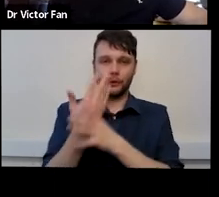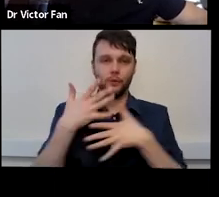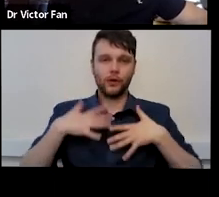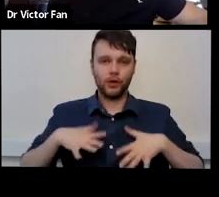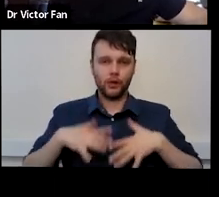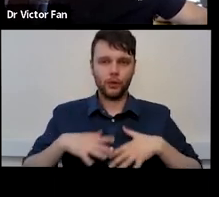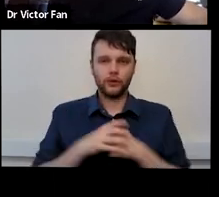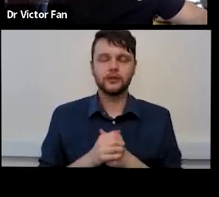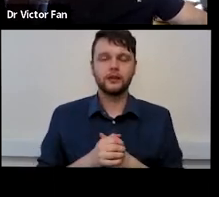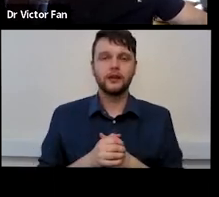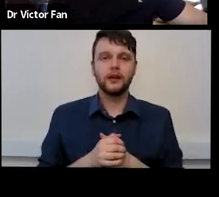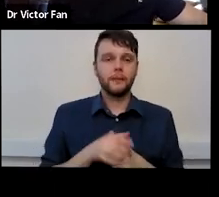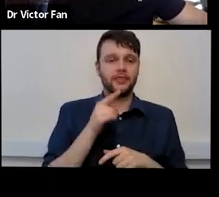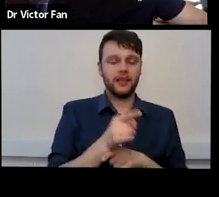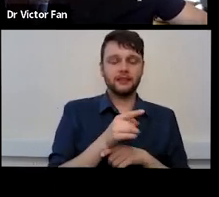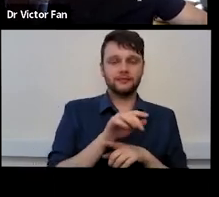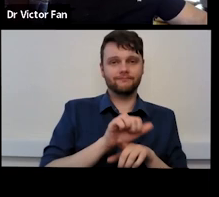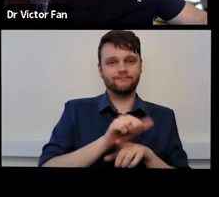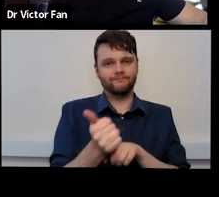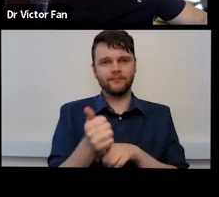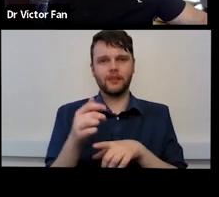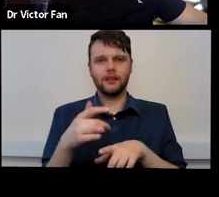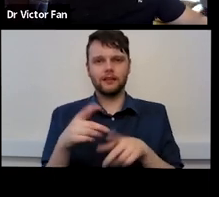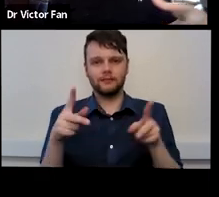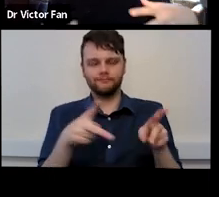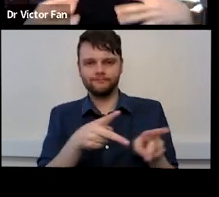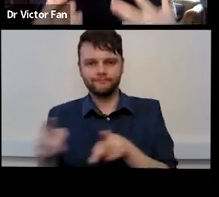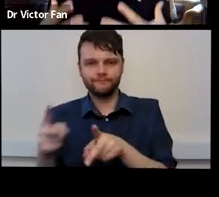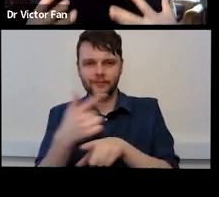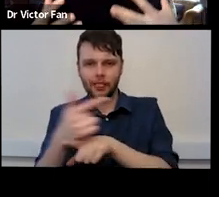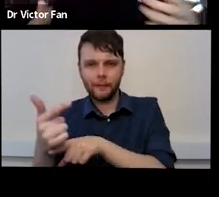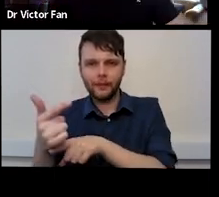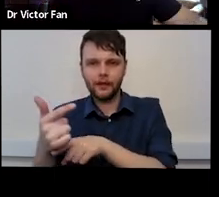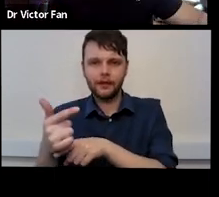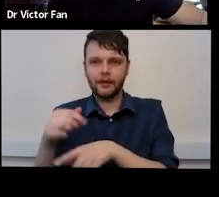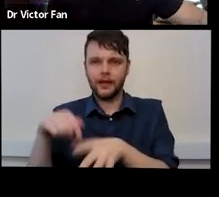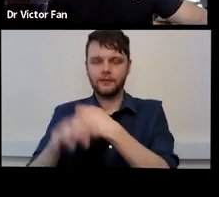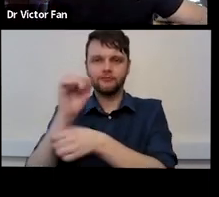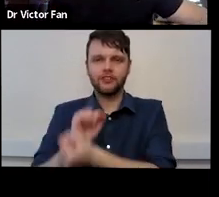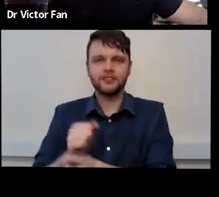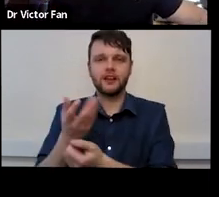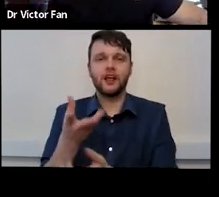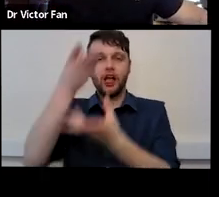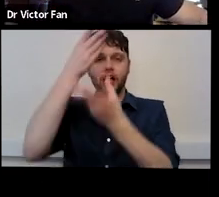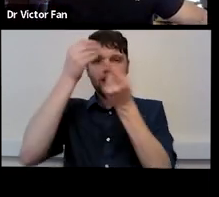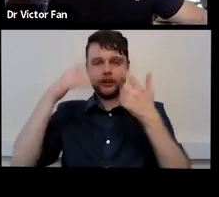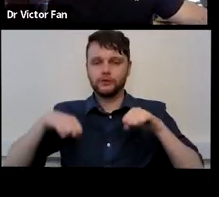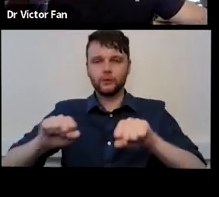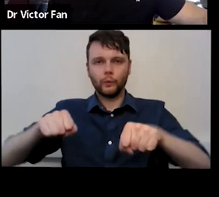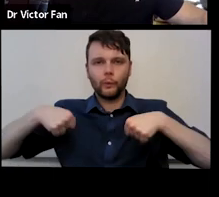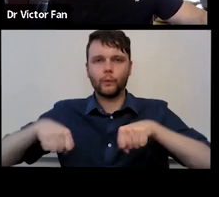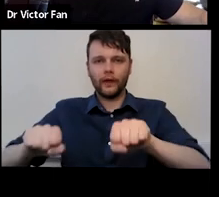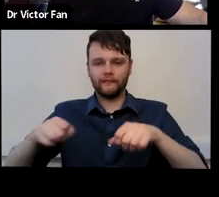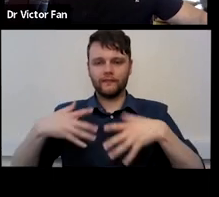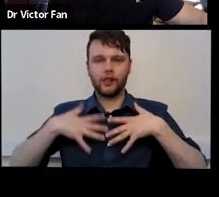being intercut with a husband being in prison, learning how to weave a piece of